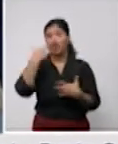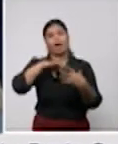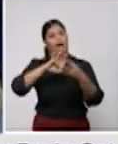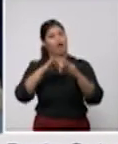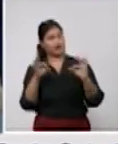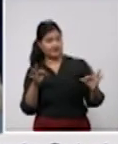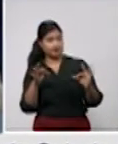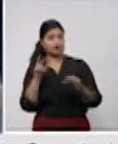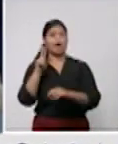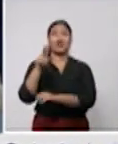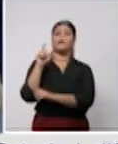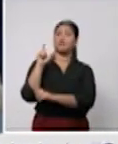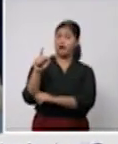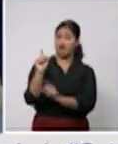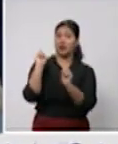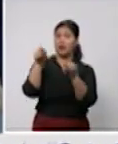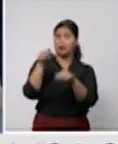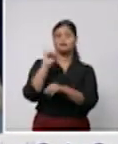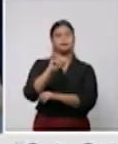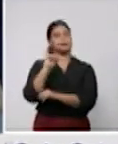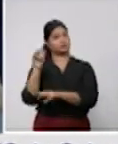944 from Artemisa,